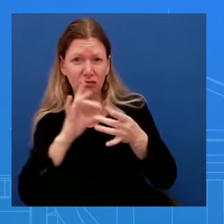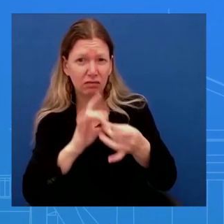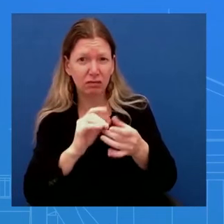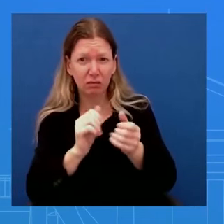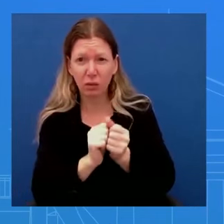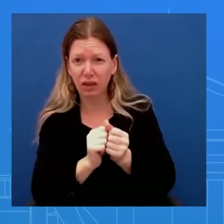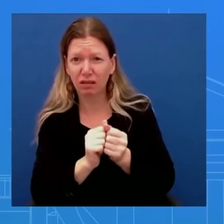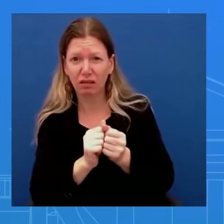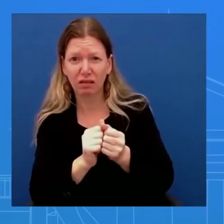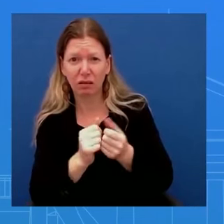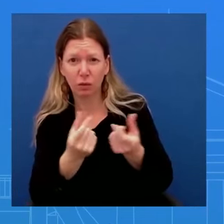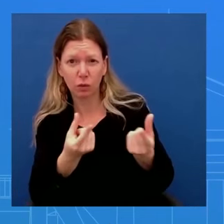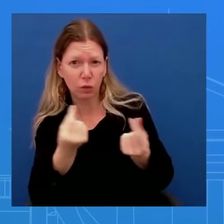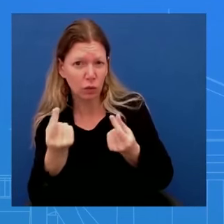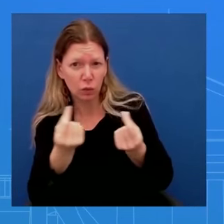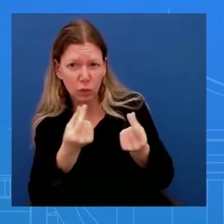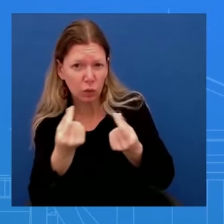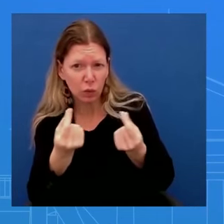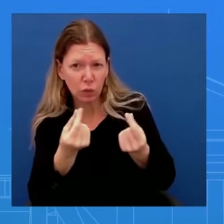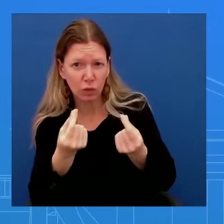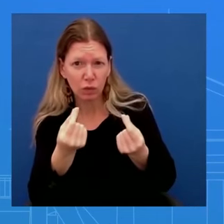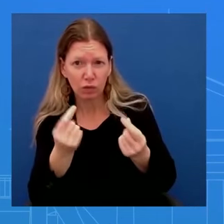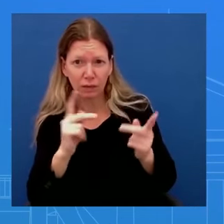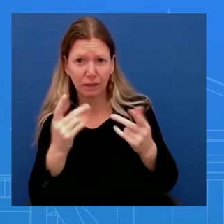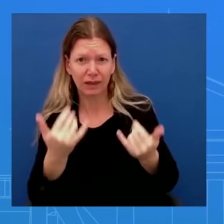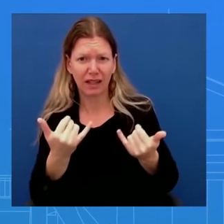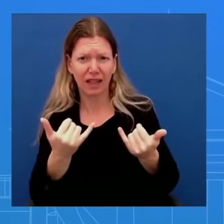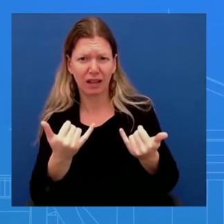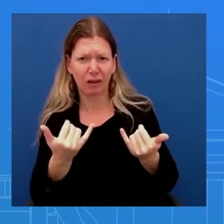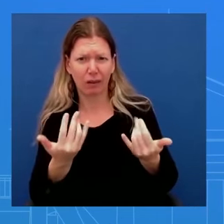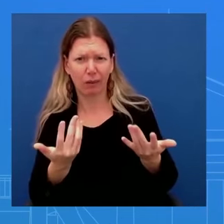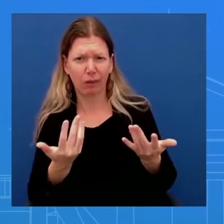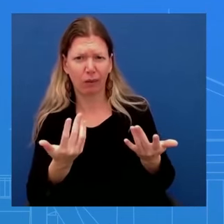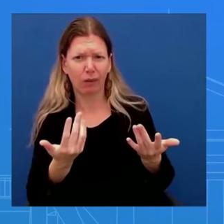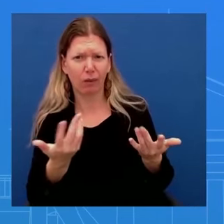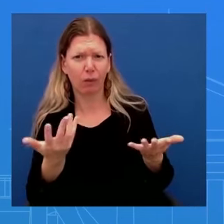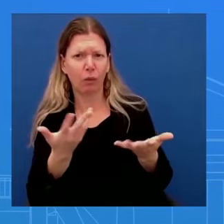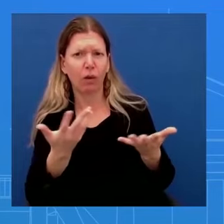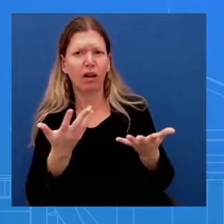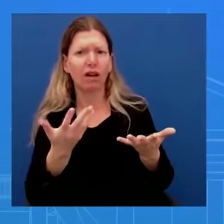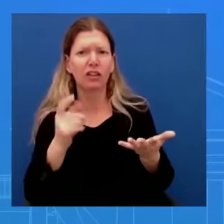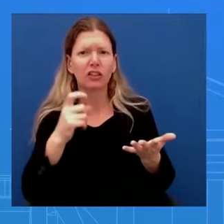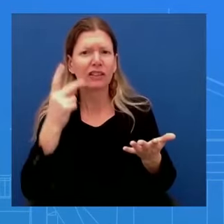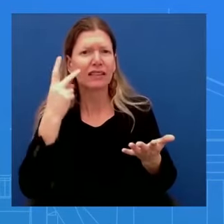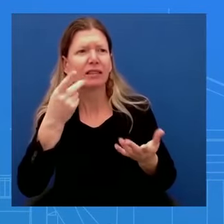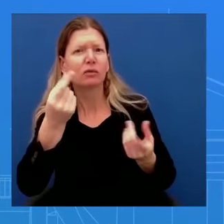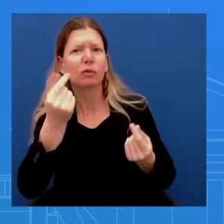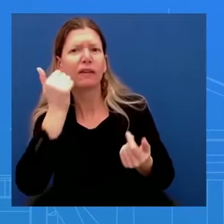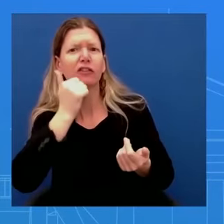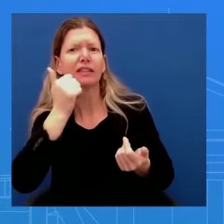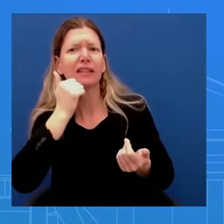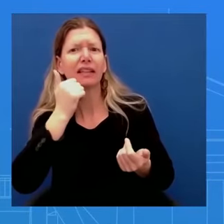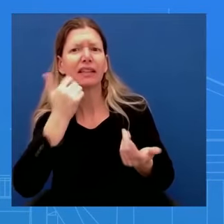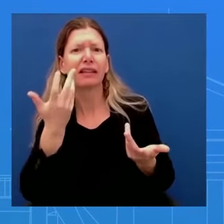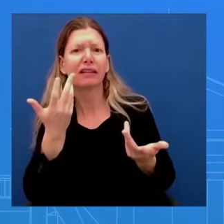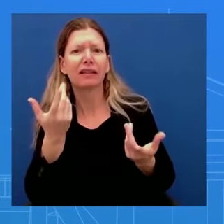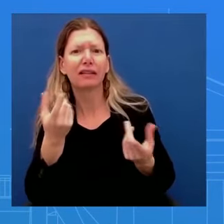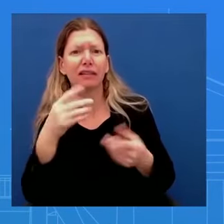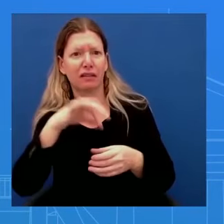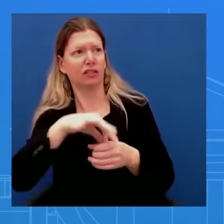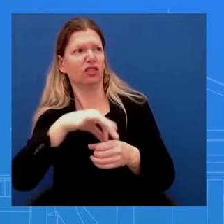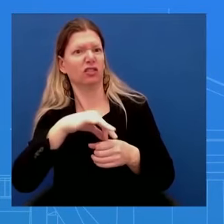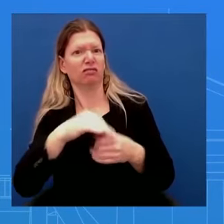election, the American people need to see him every day out in public? So I'll say this, and I have to be careful, right? This is an